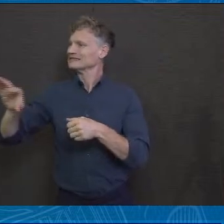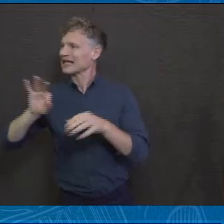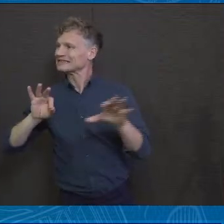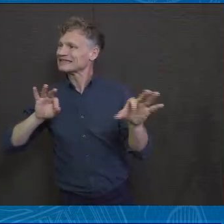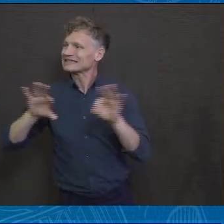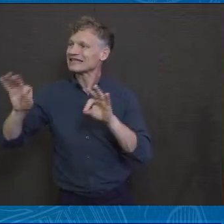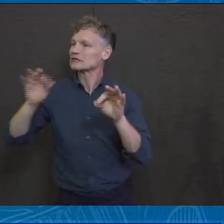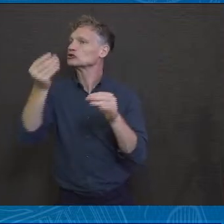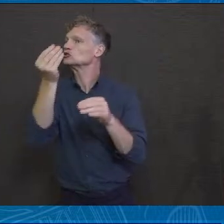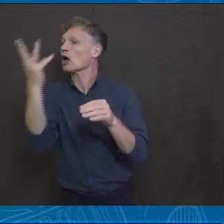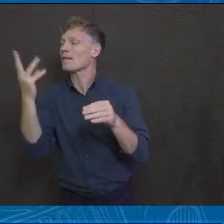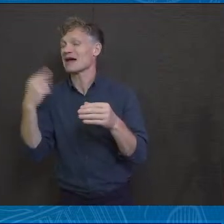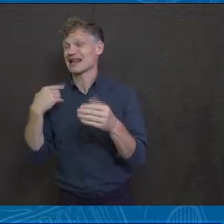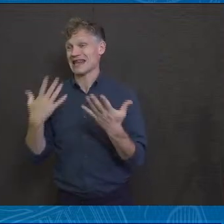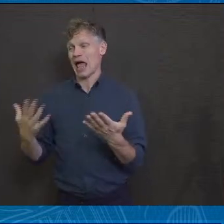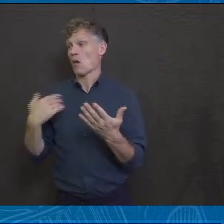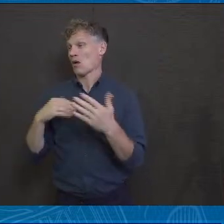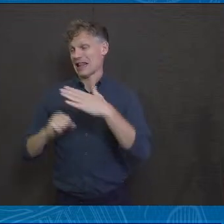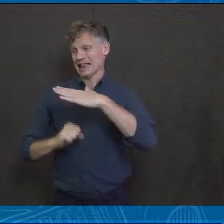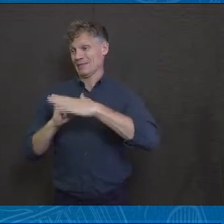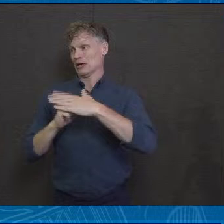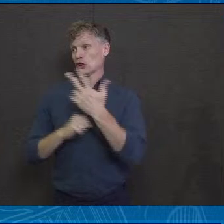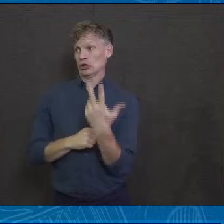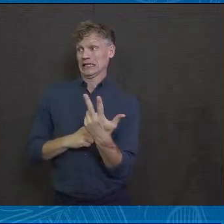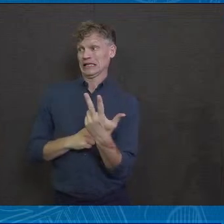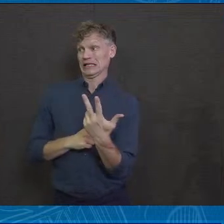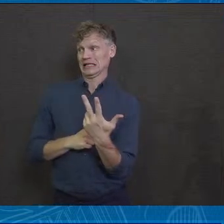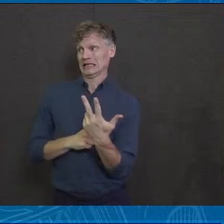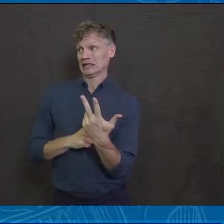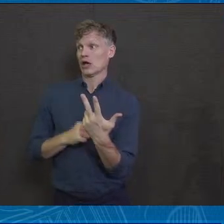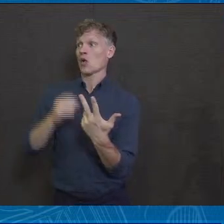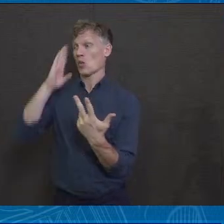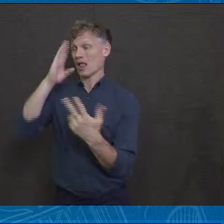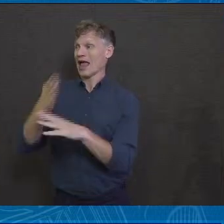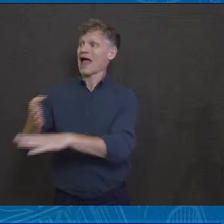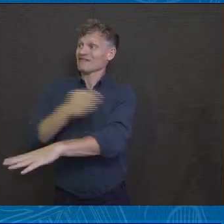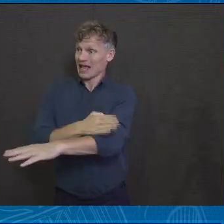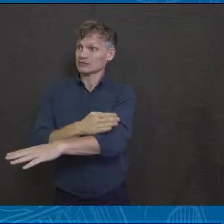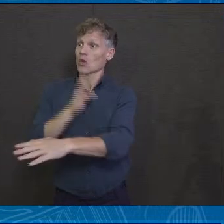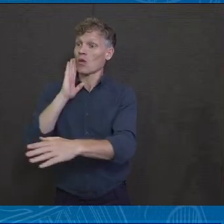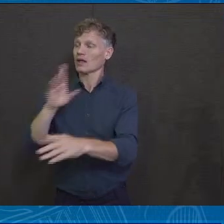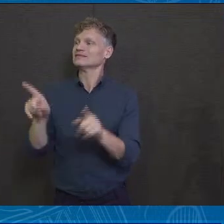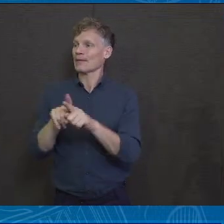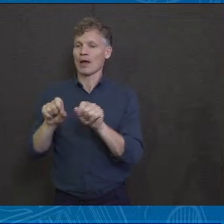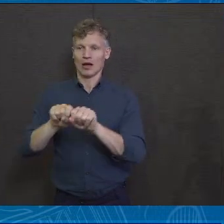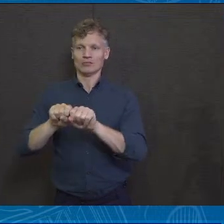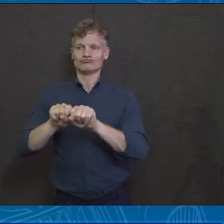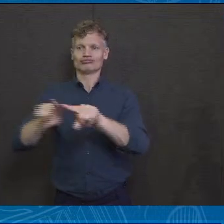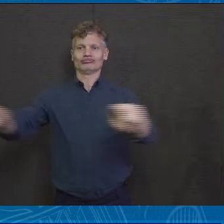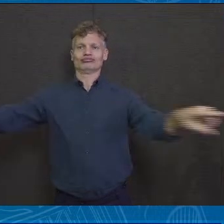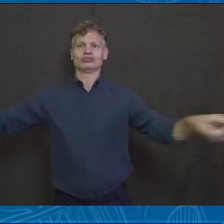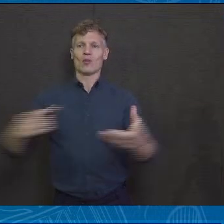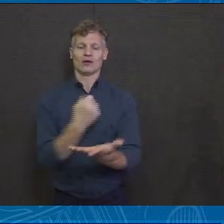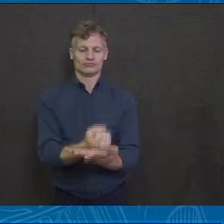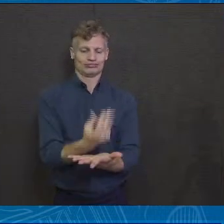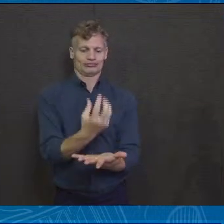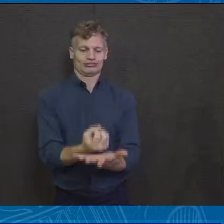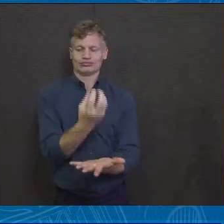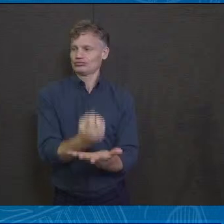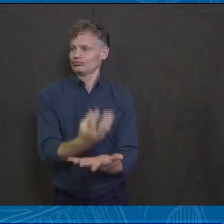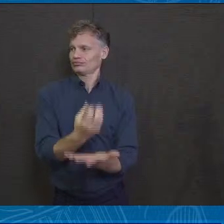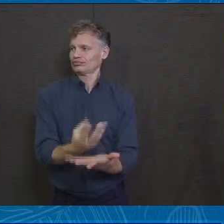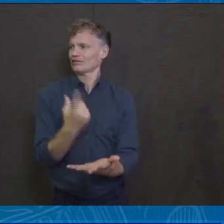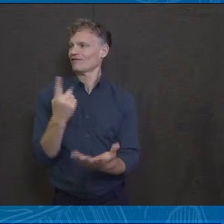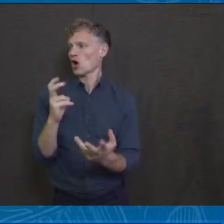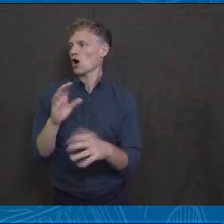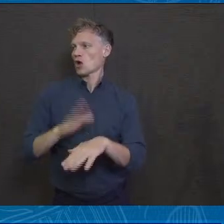provinces, like 3 provinces that you can know in advance that they have a chance to have any disaster or not.